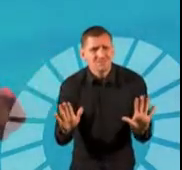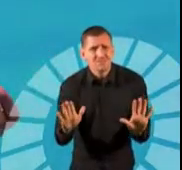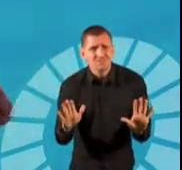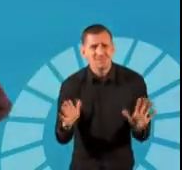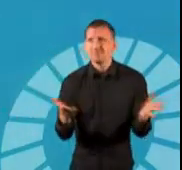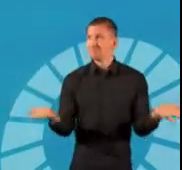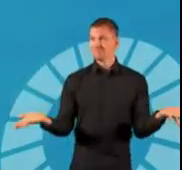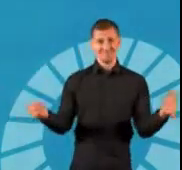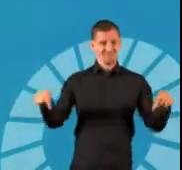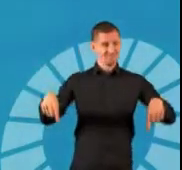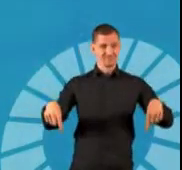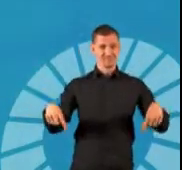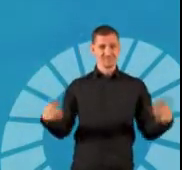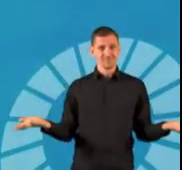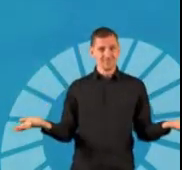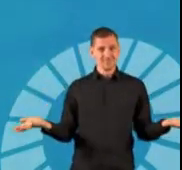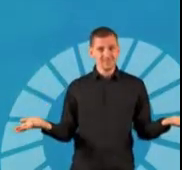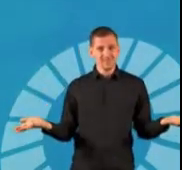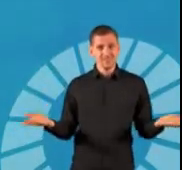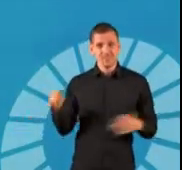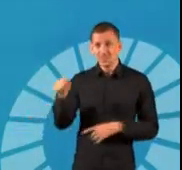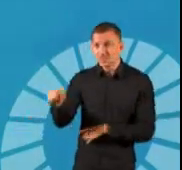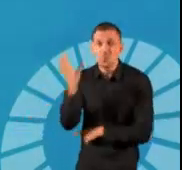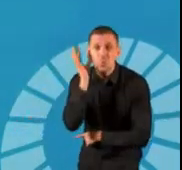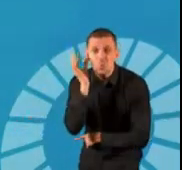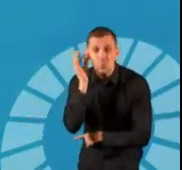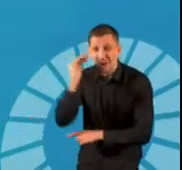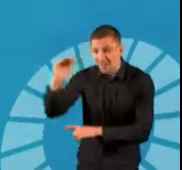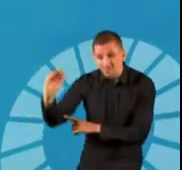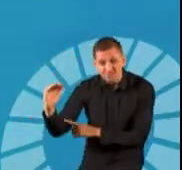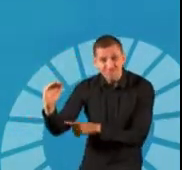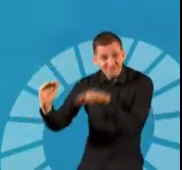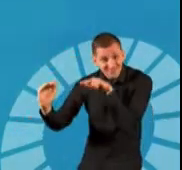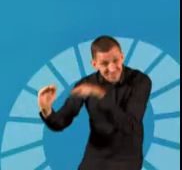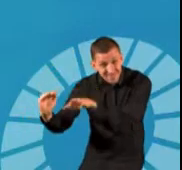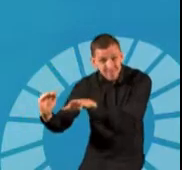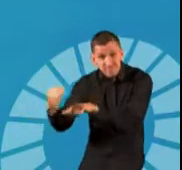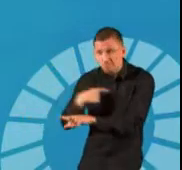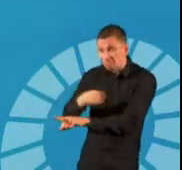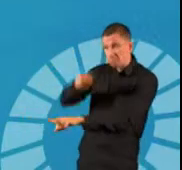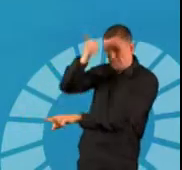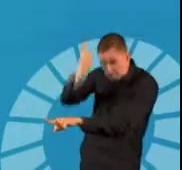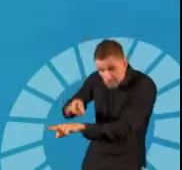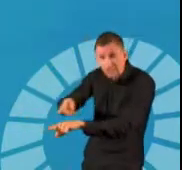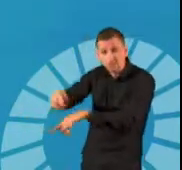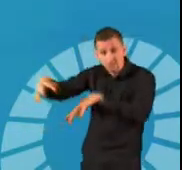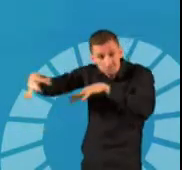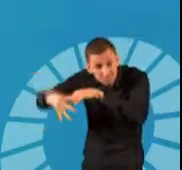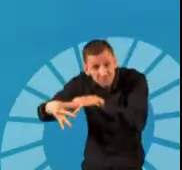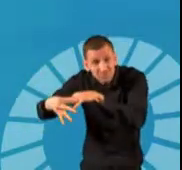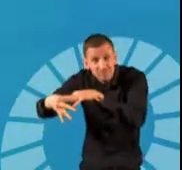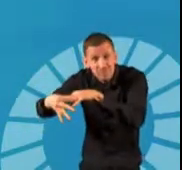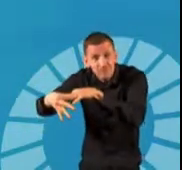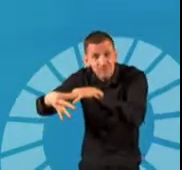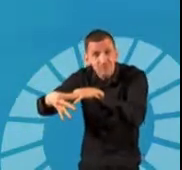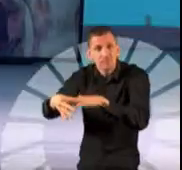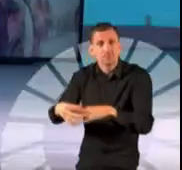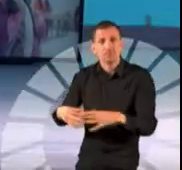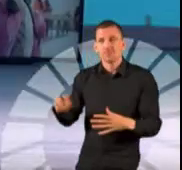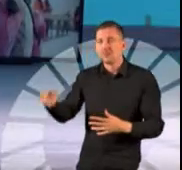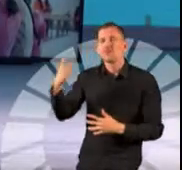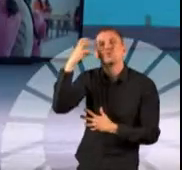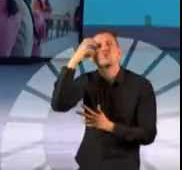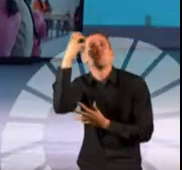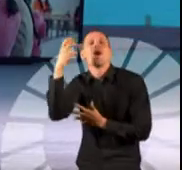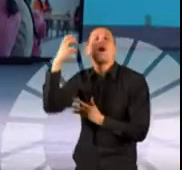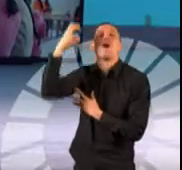want? What they want is real, substantive impact. Impact, real and tangible impact.